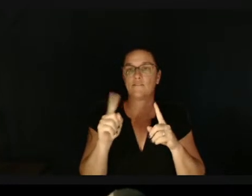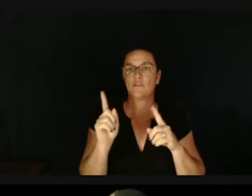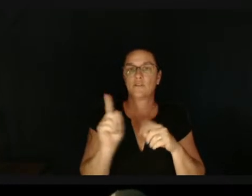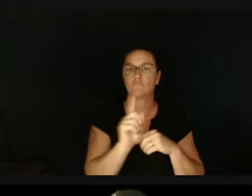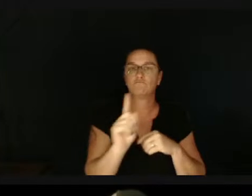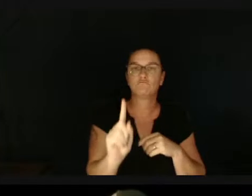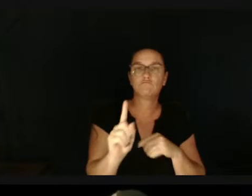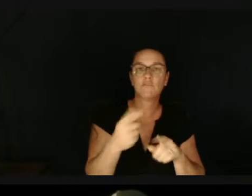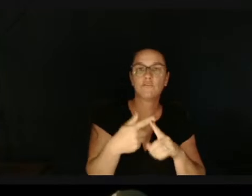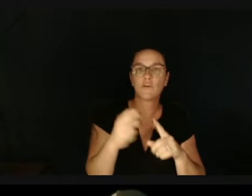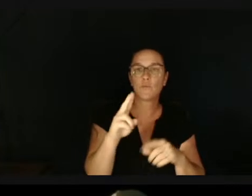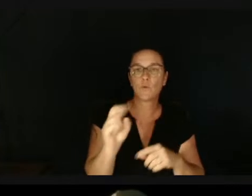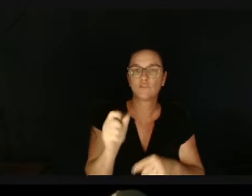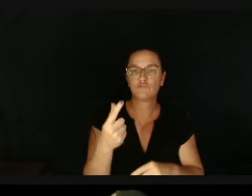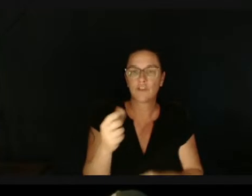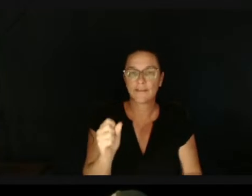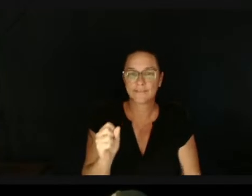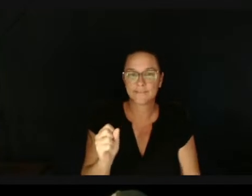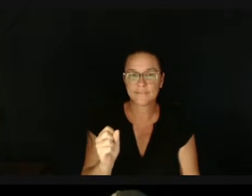USGS.